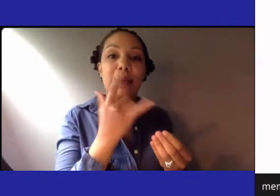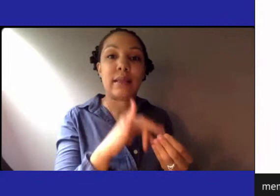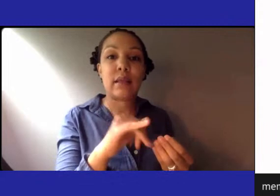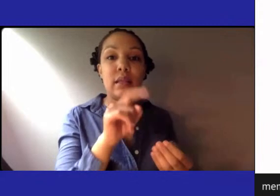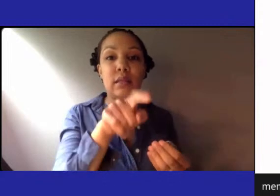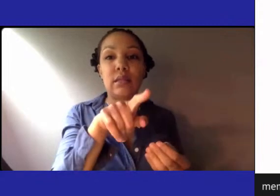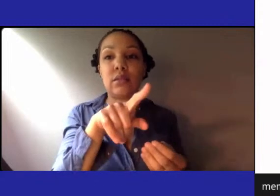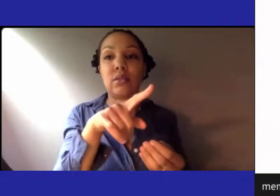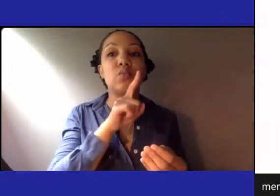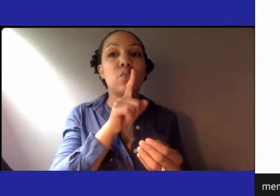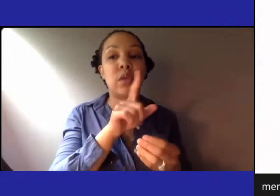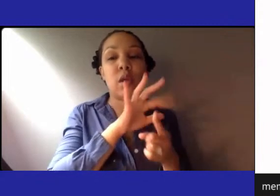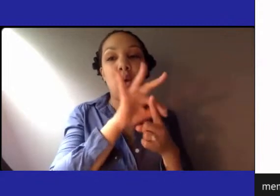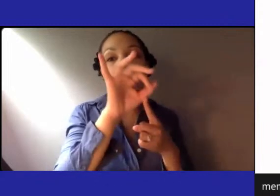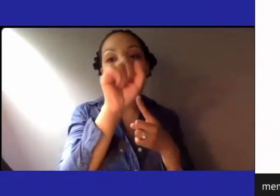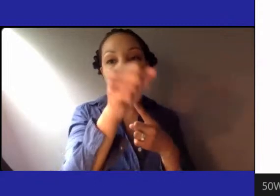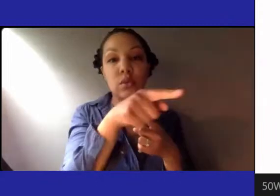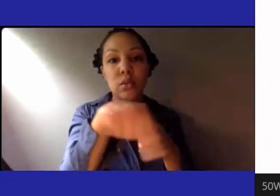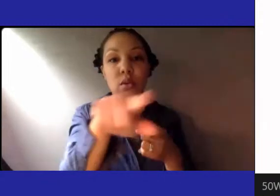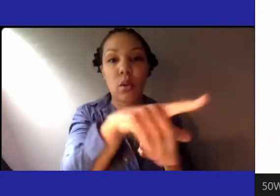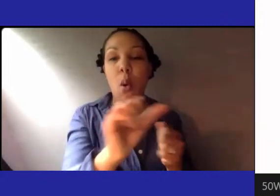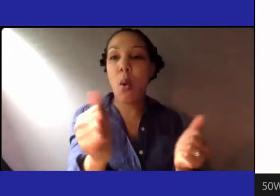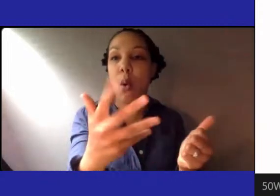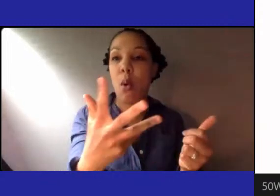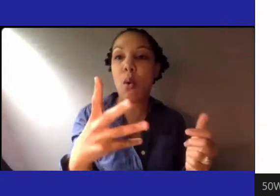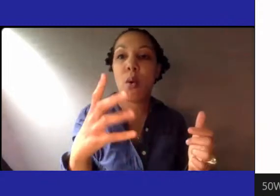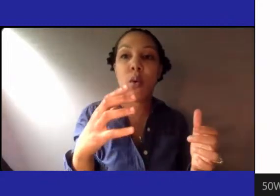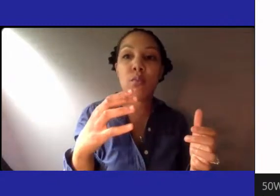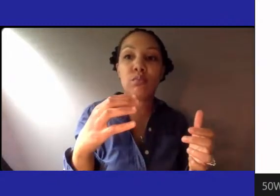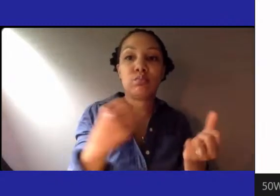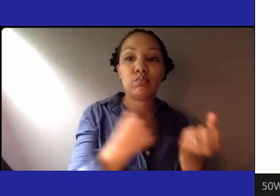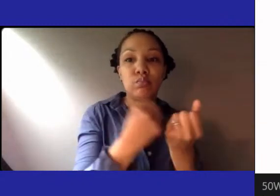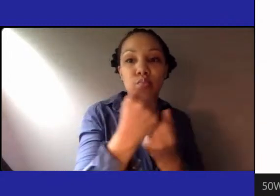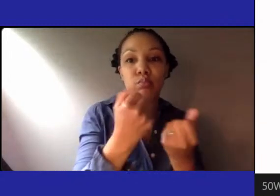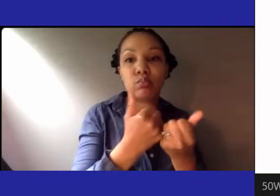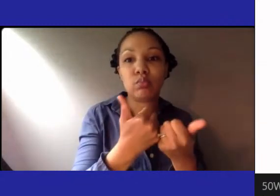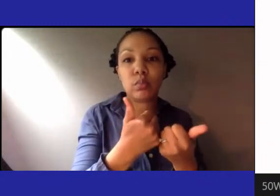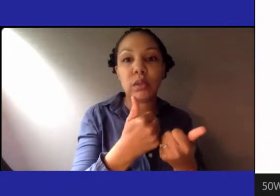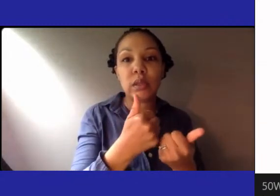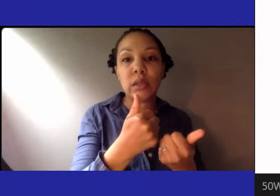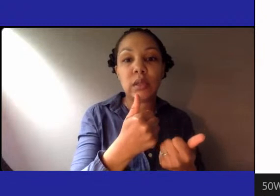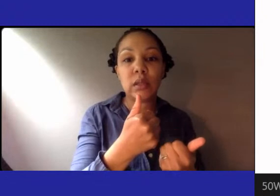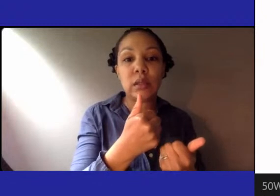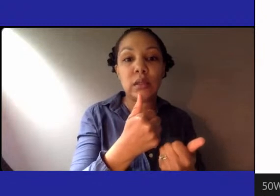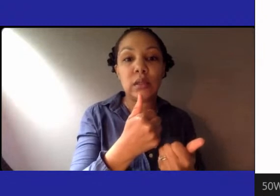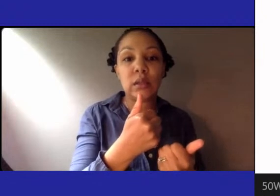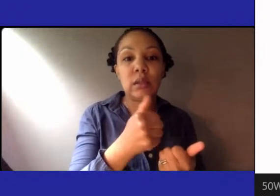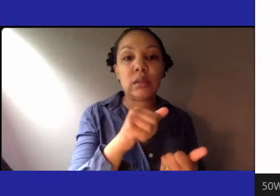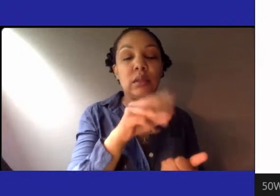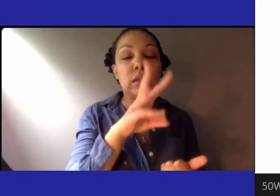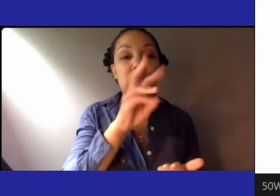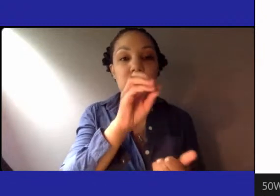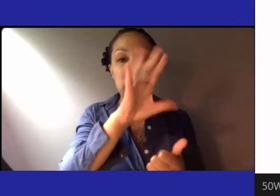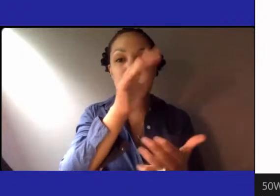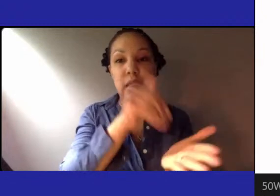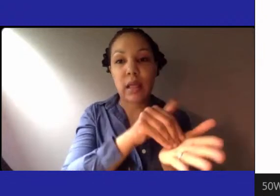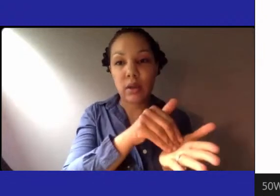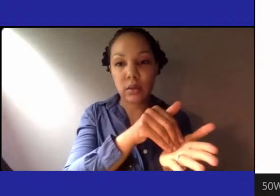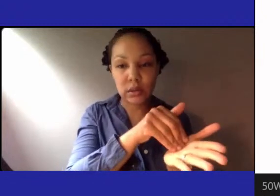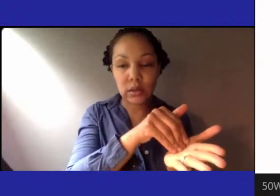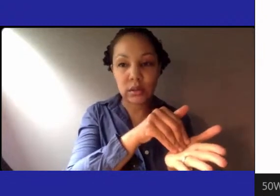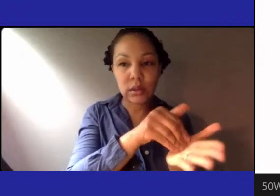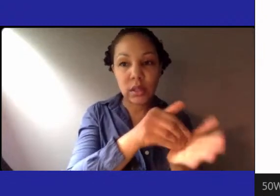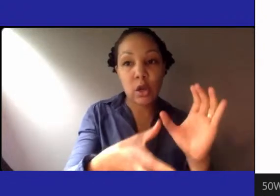effort between H&H and MetroPlus to get these 60,000 members recertified.